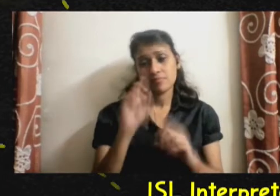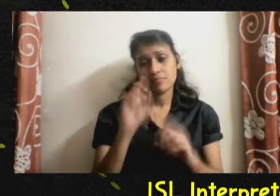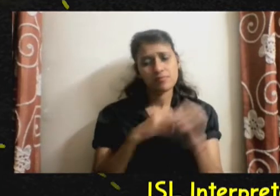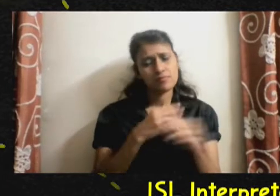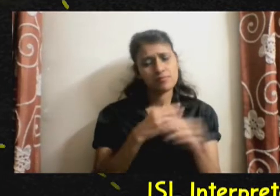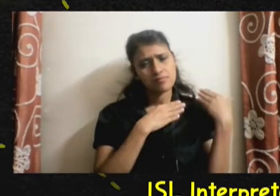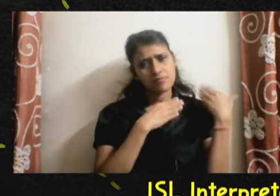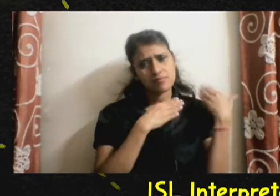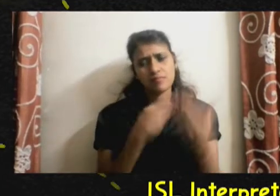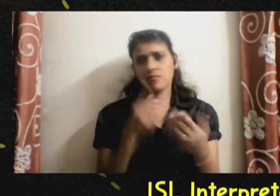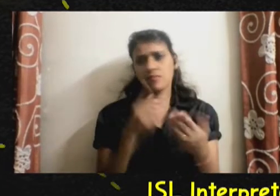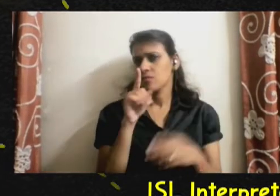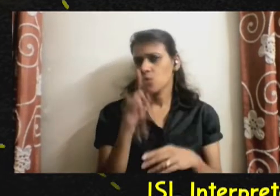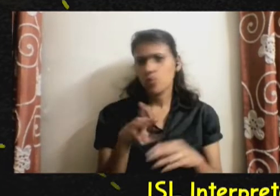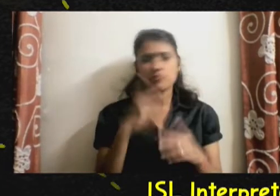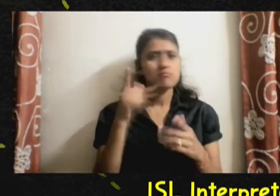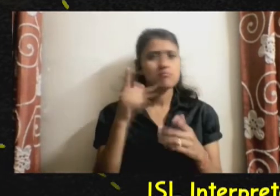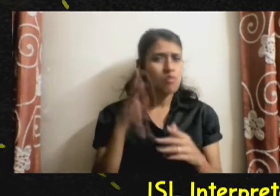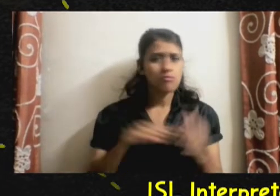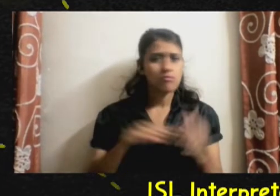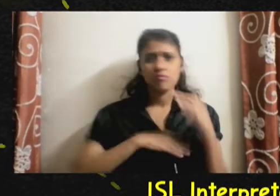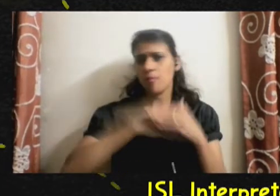collected thousands and thousands of